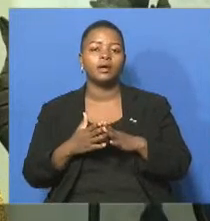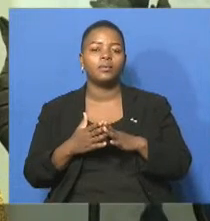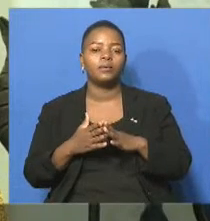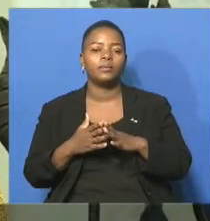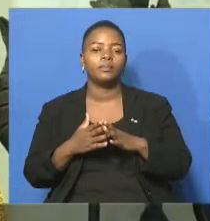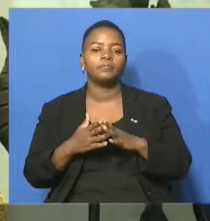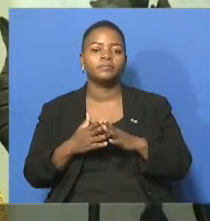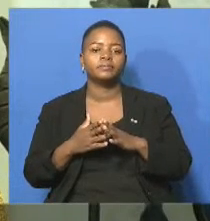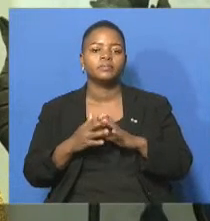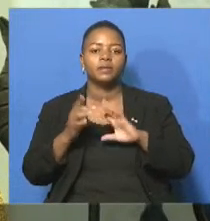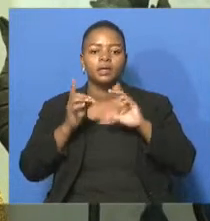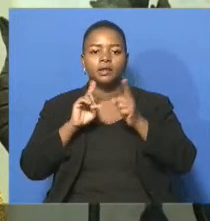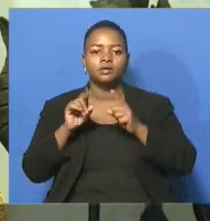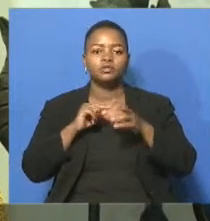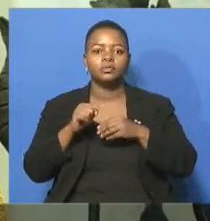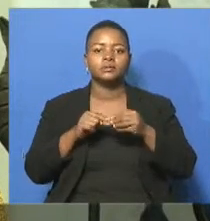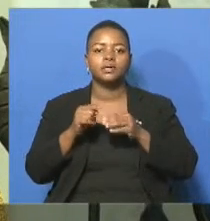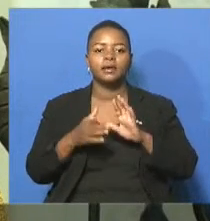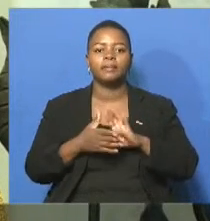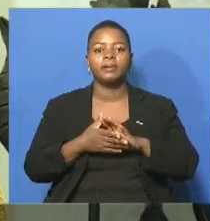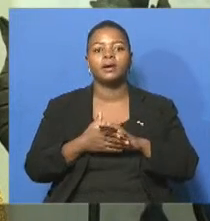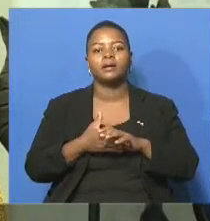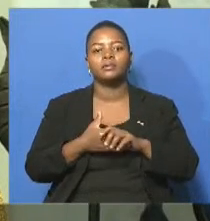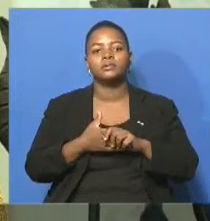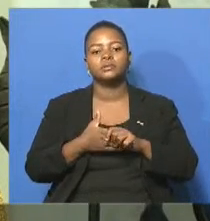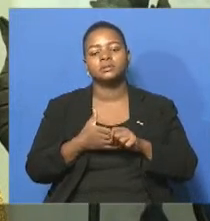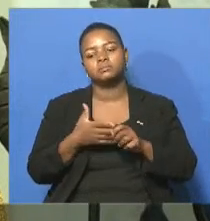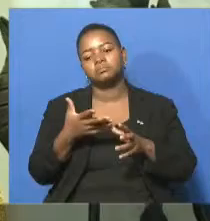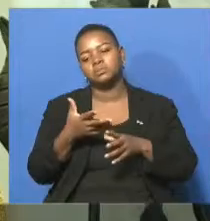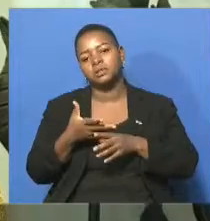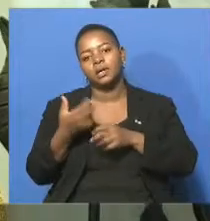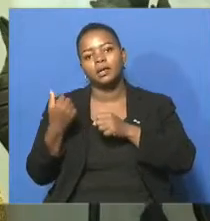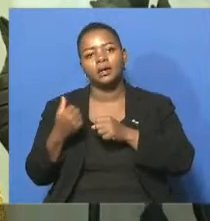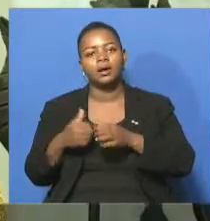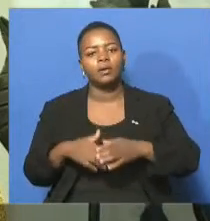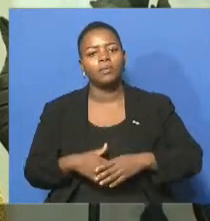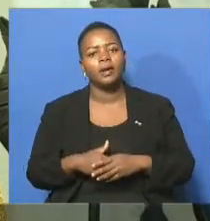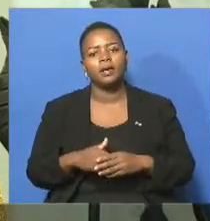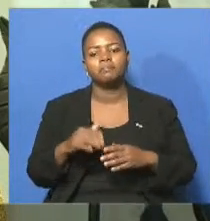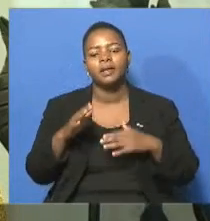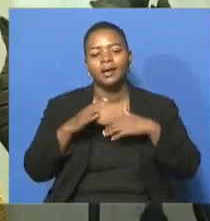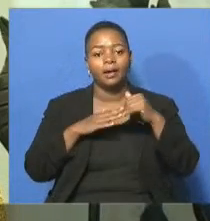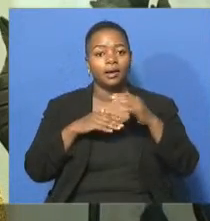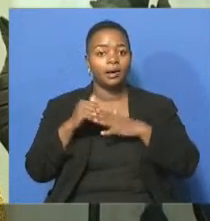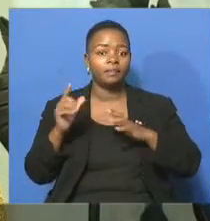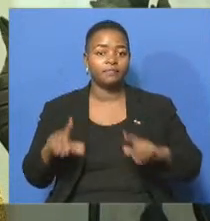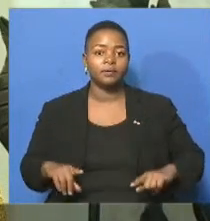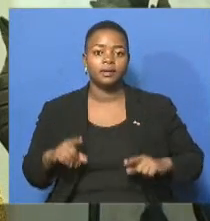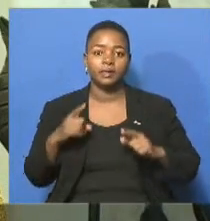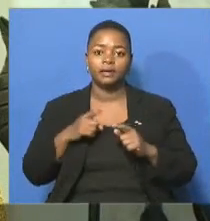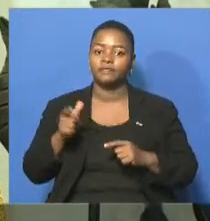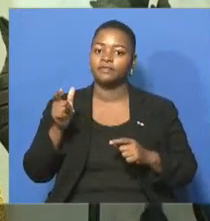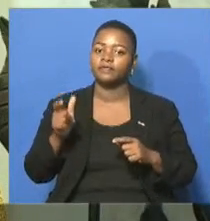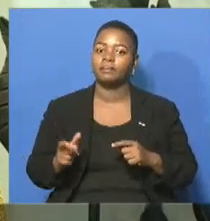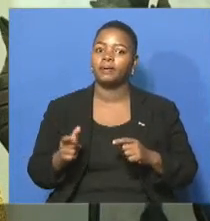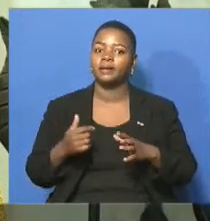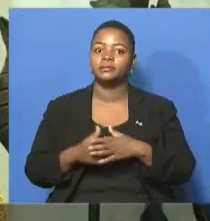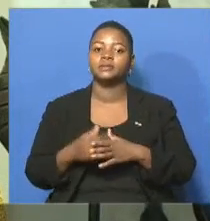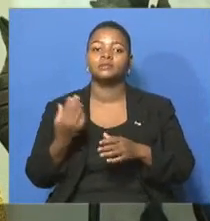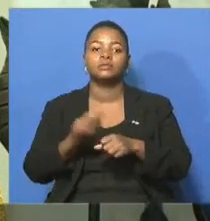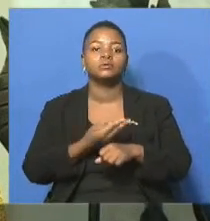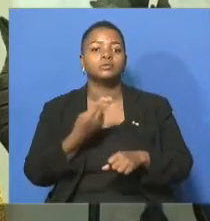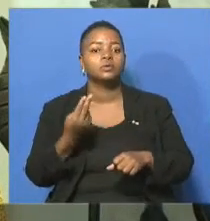into taking away the bread and butter of an ordinary citizen who obviously lives off their